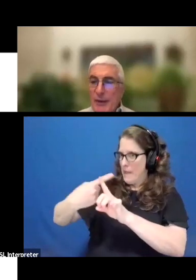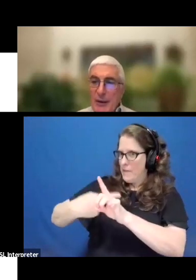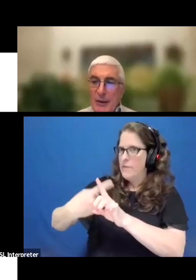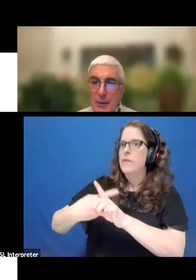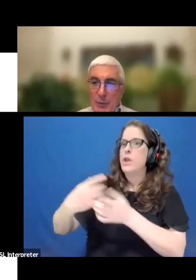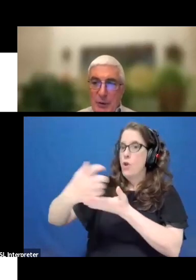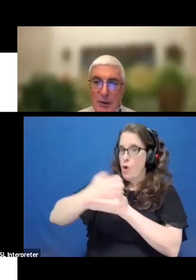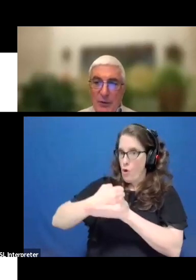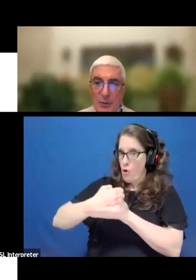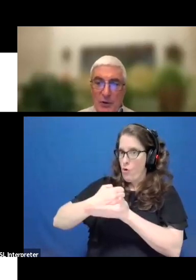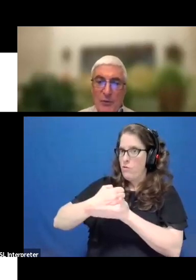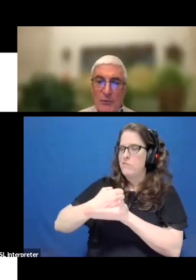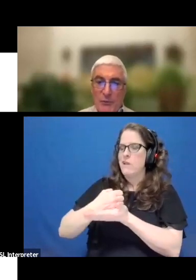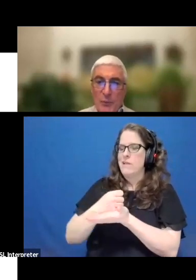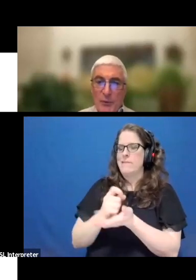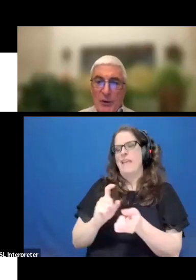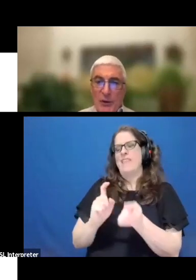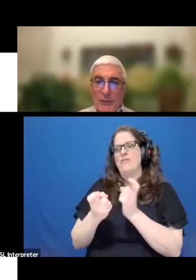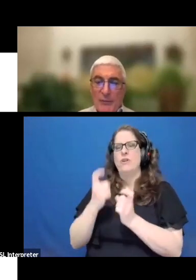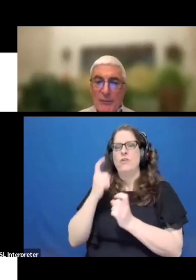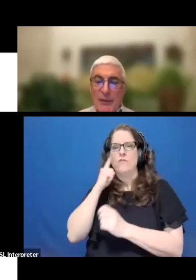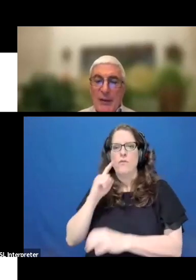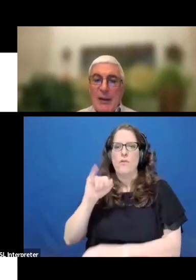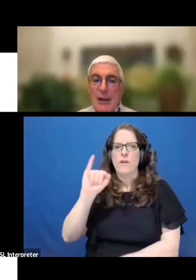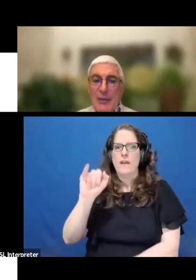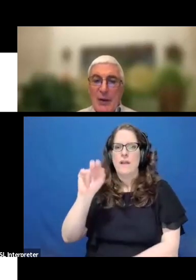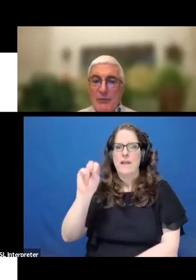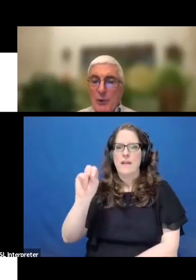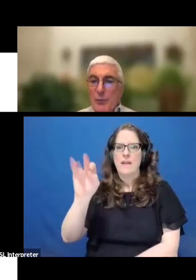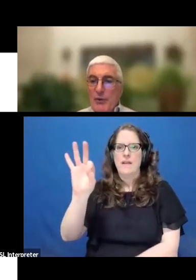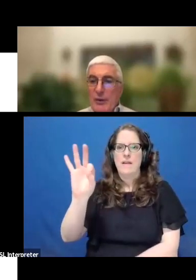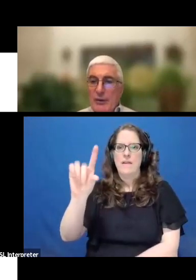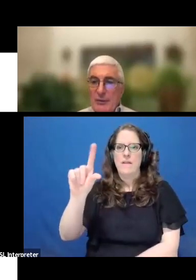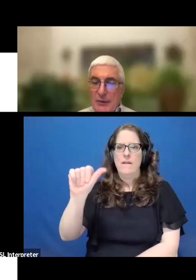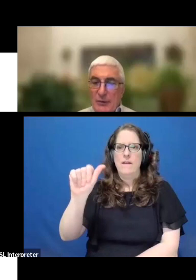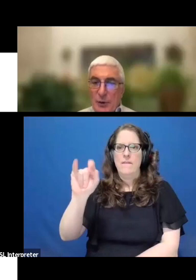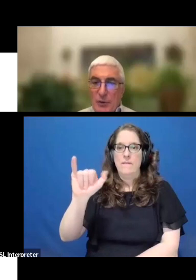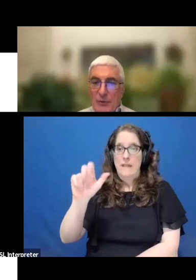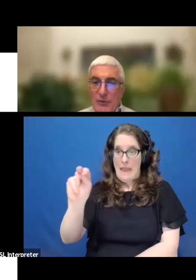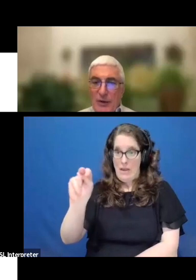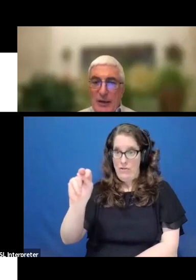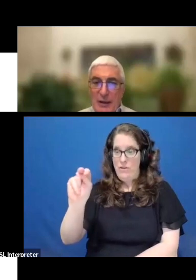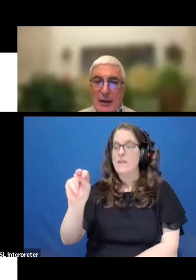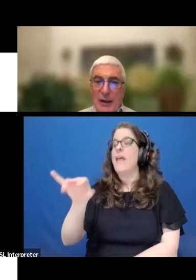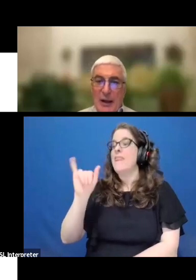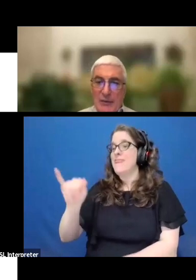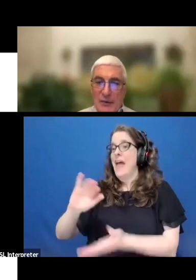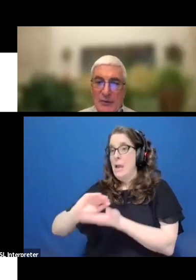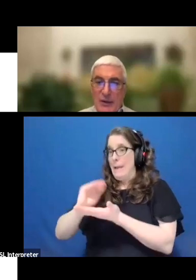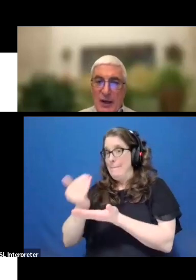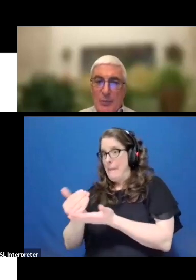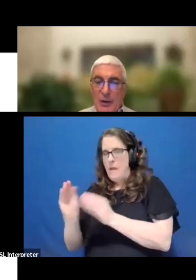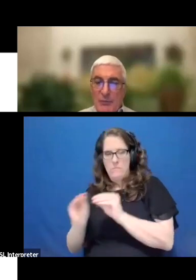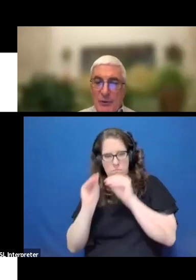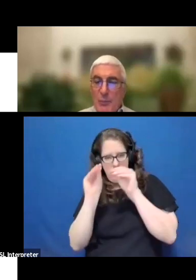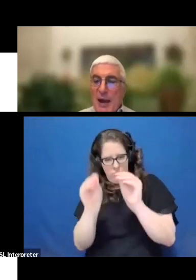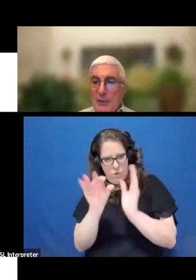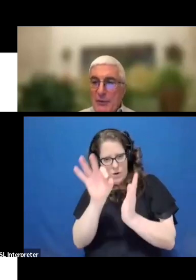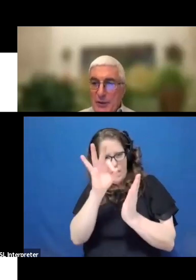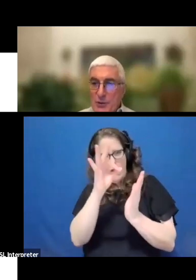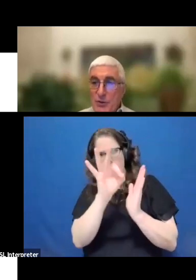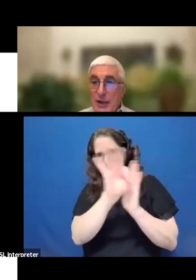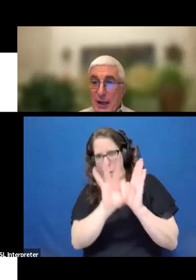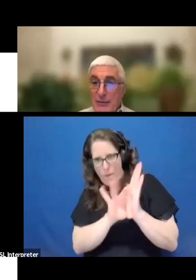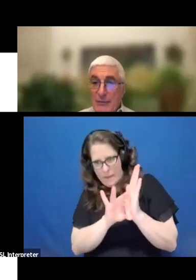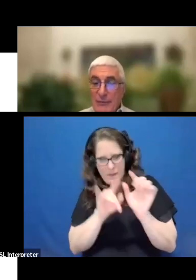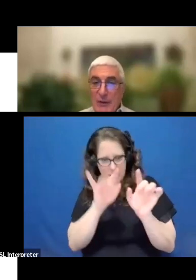inflation. They plug them into a formula, and that formula determines the SSDI benefit amount